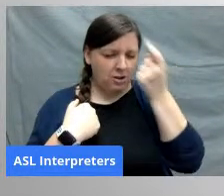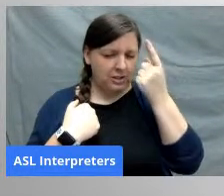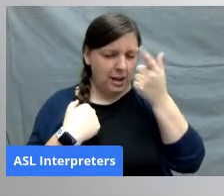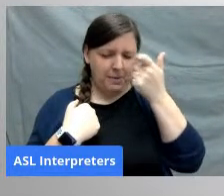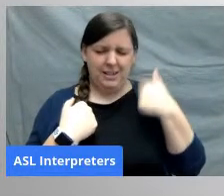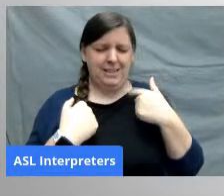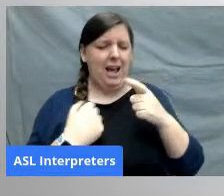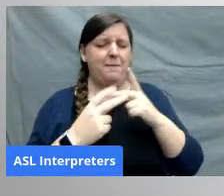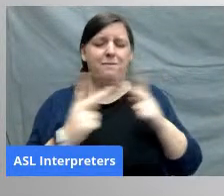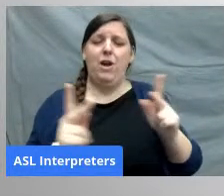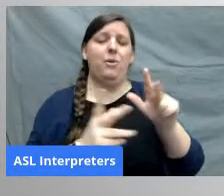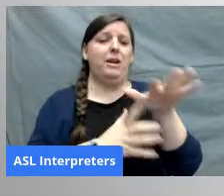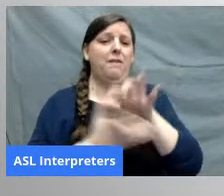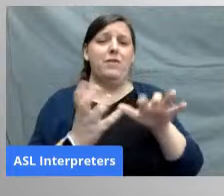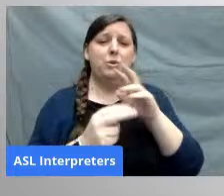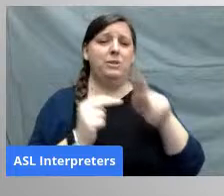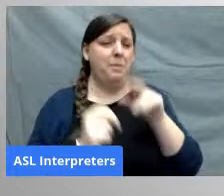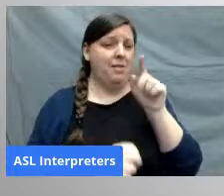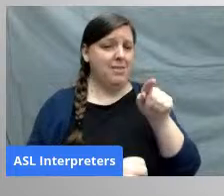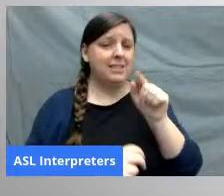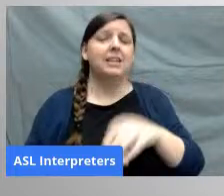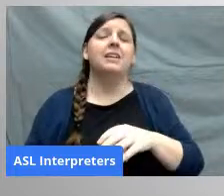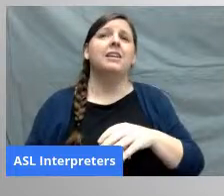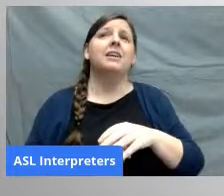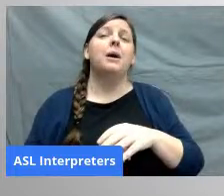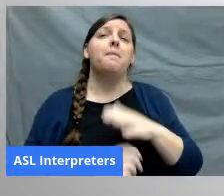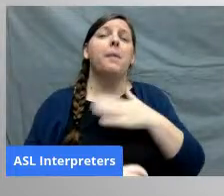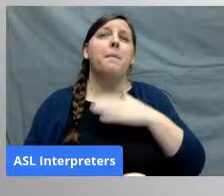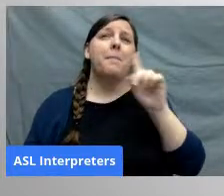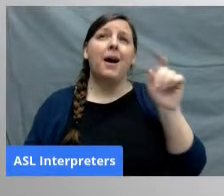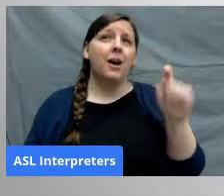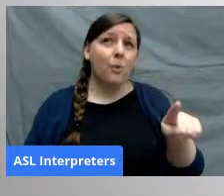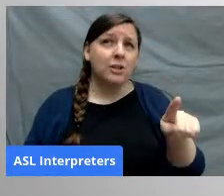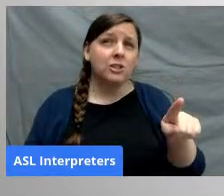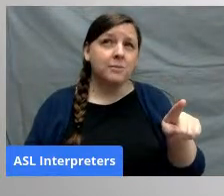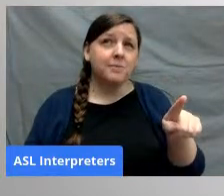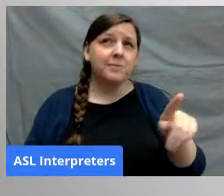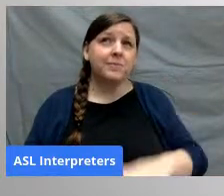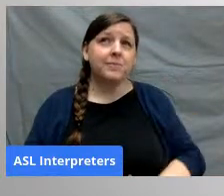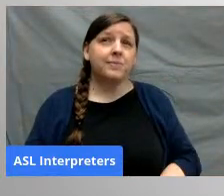this. But my question, I guess, was if